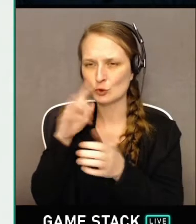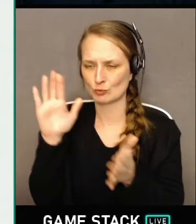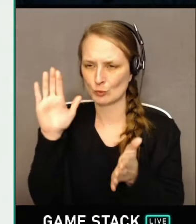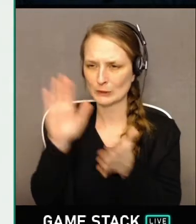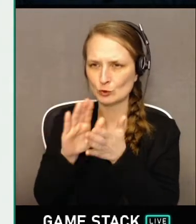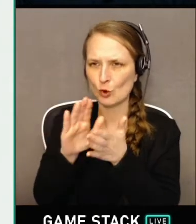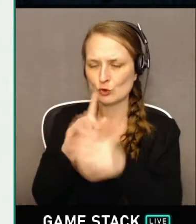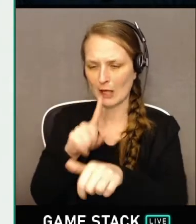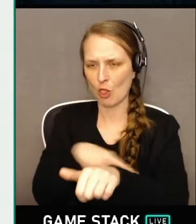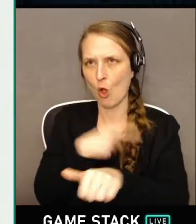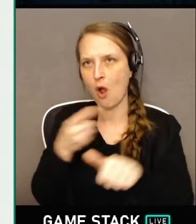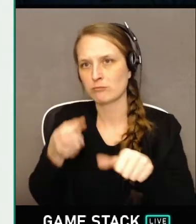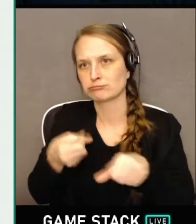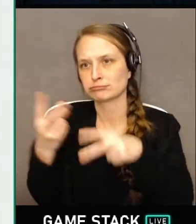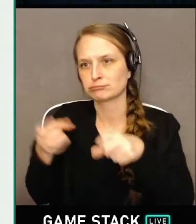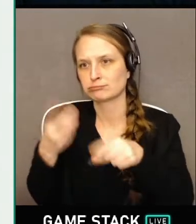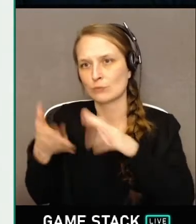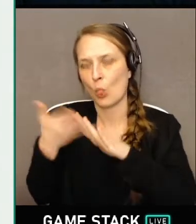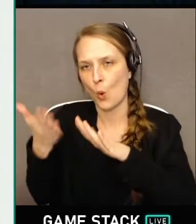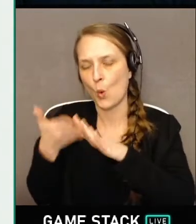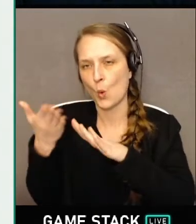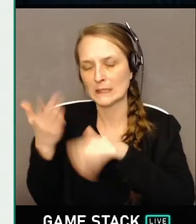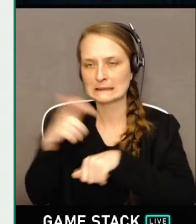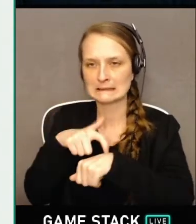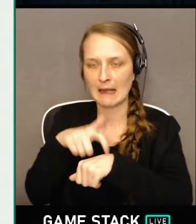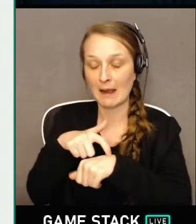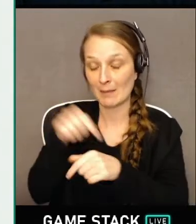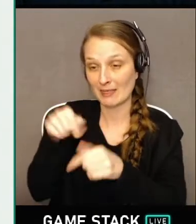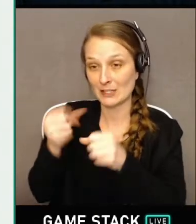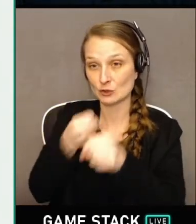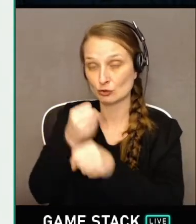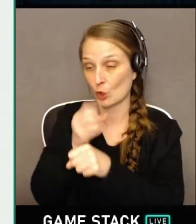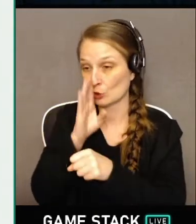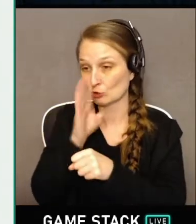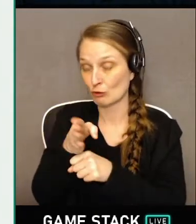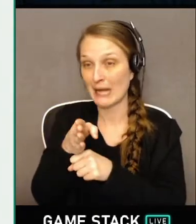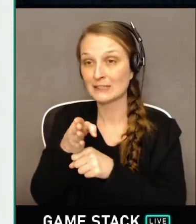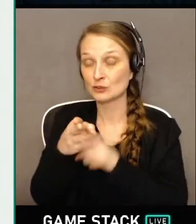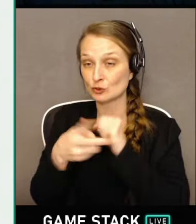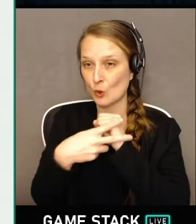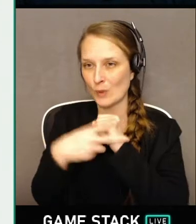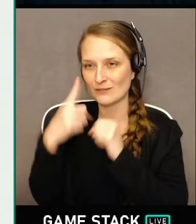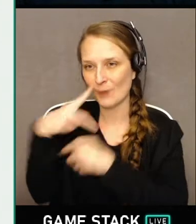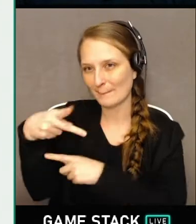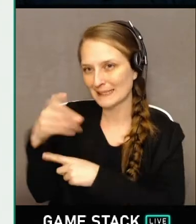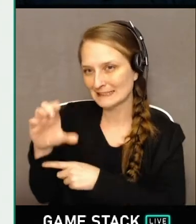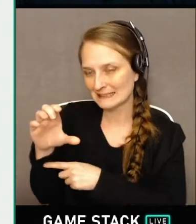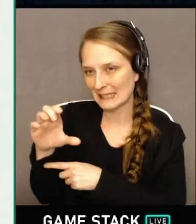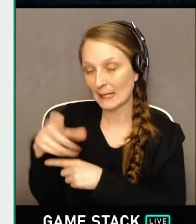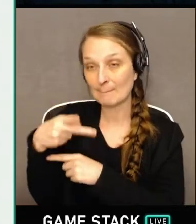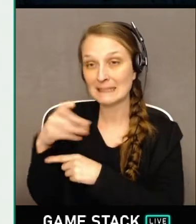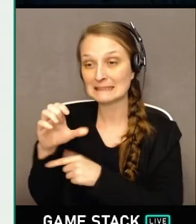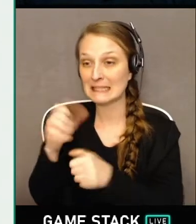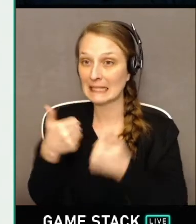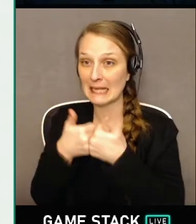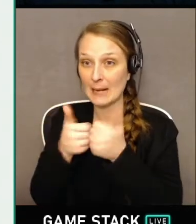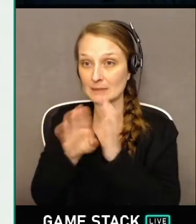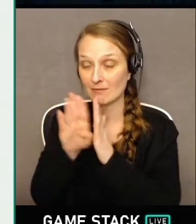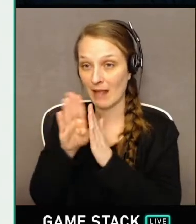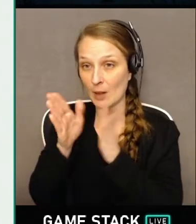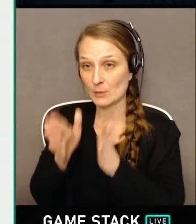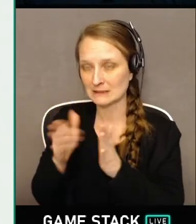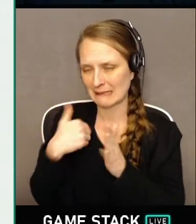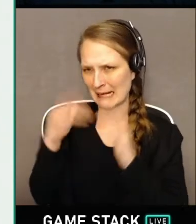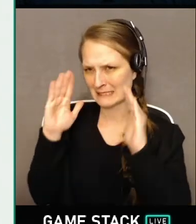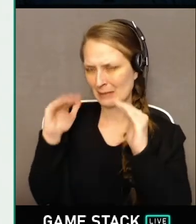time. This year, we are bringing DirectStorage to PC. PC game developers can expect a similar performance